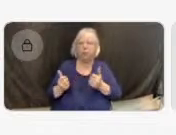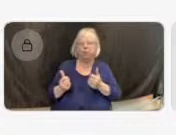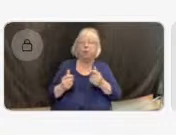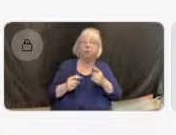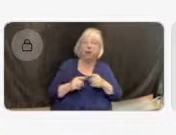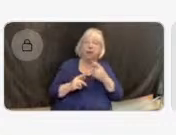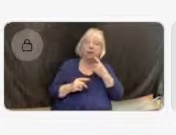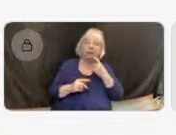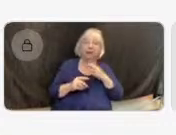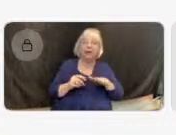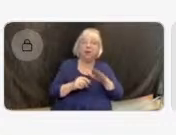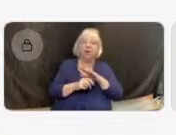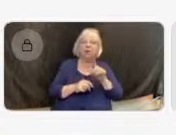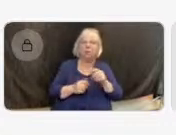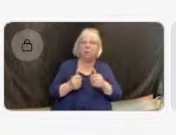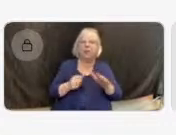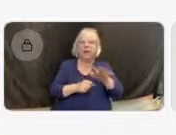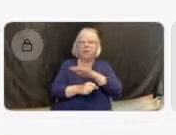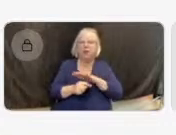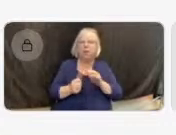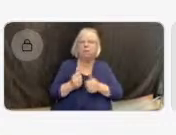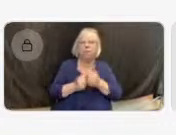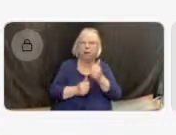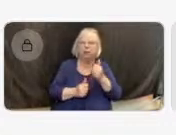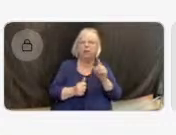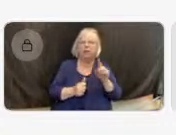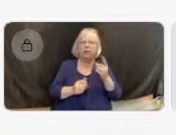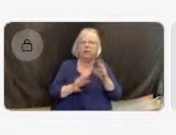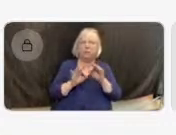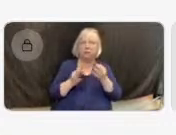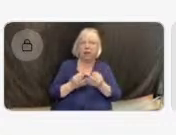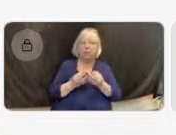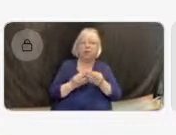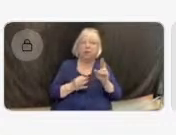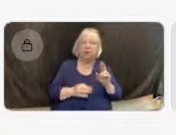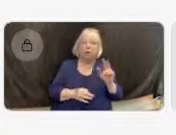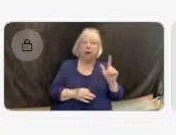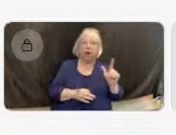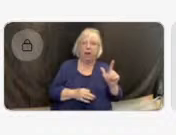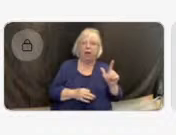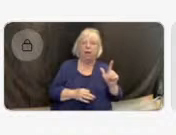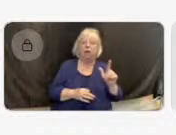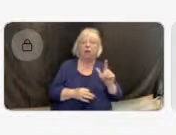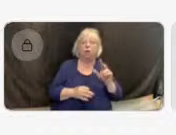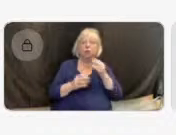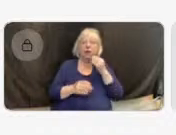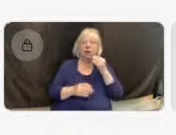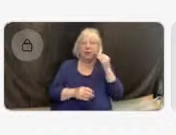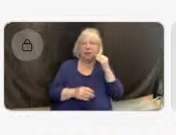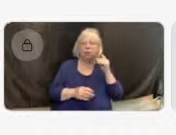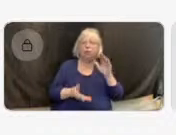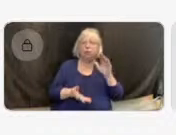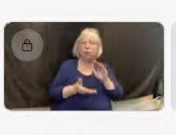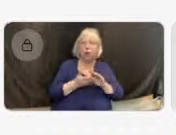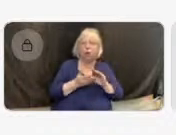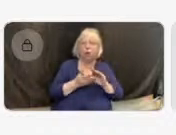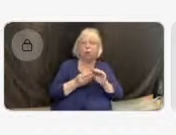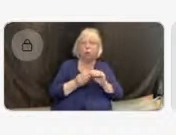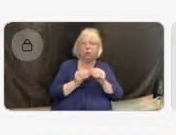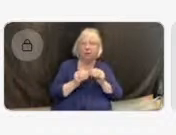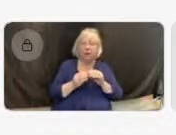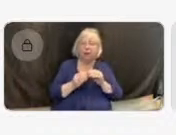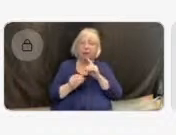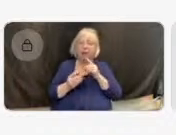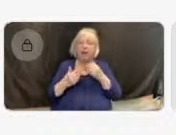predominantly single-family or RL, residential low density, on the land use plan. There is a small area of office on the land